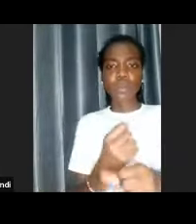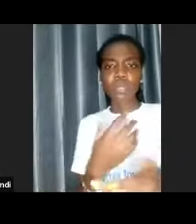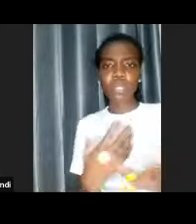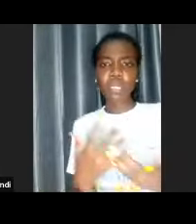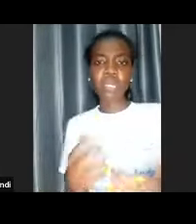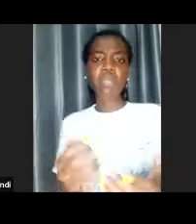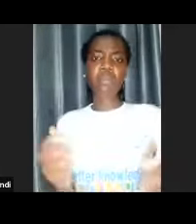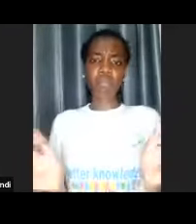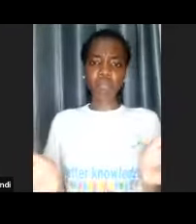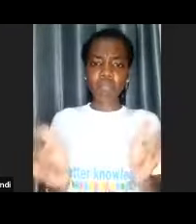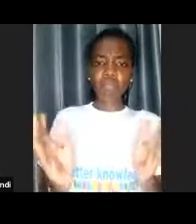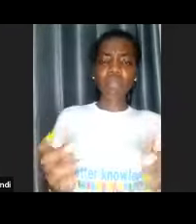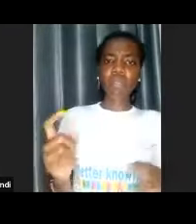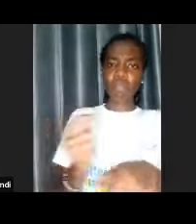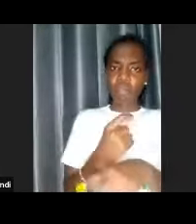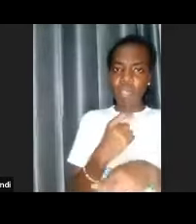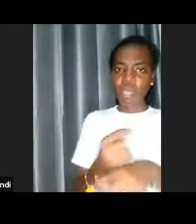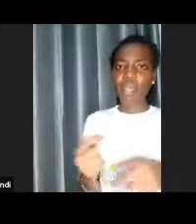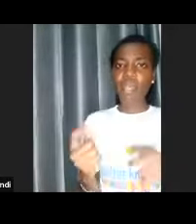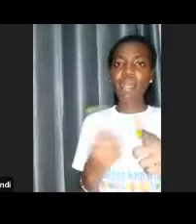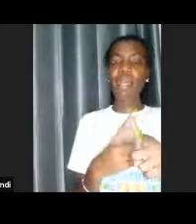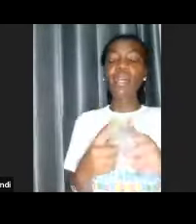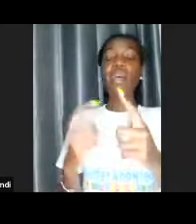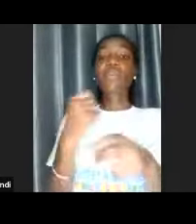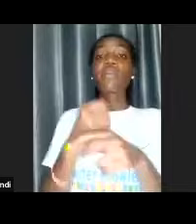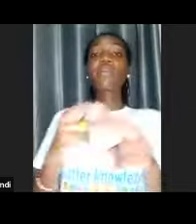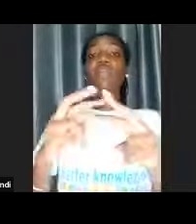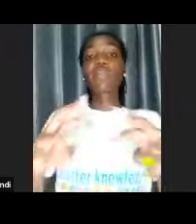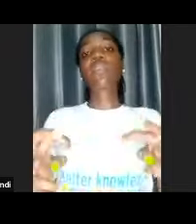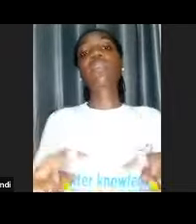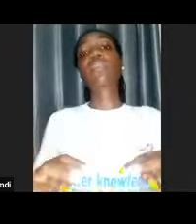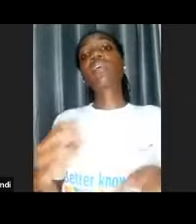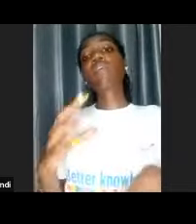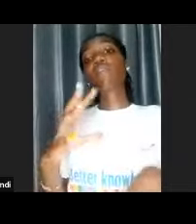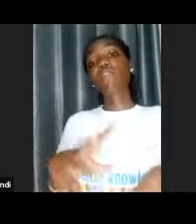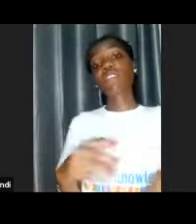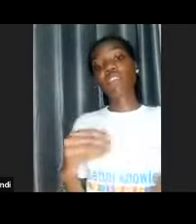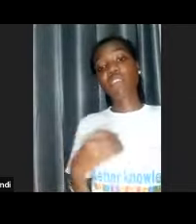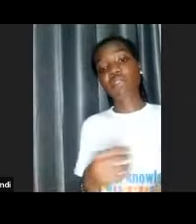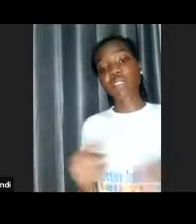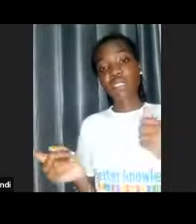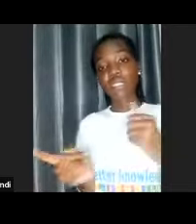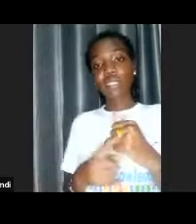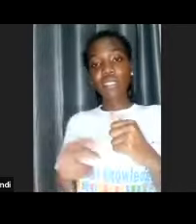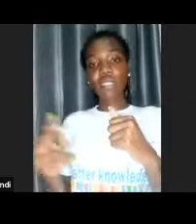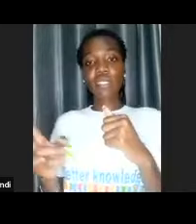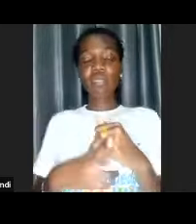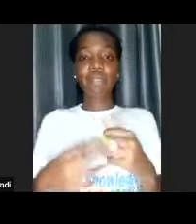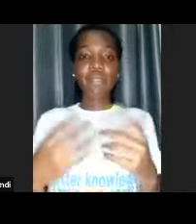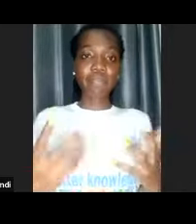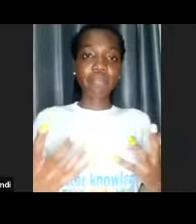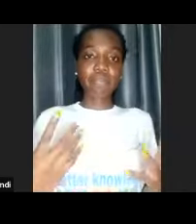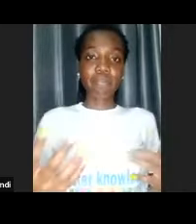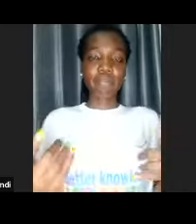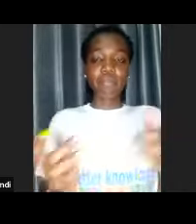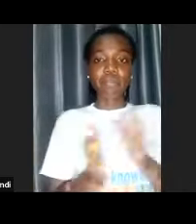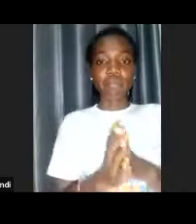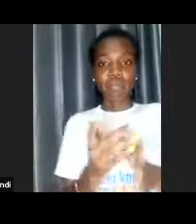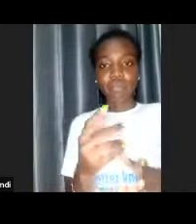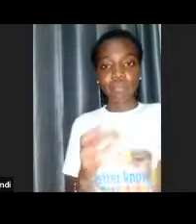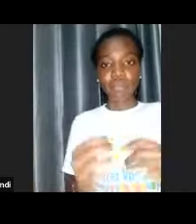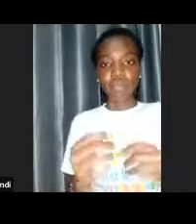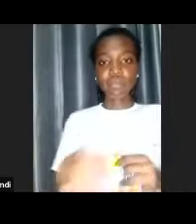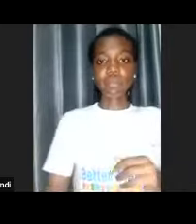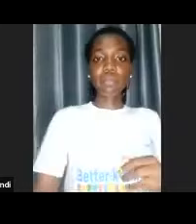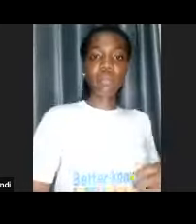train, I can consult, I can do research. I found I have 67 things. If you follow the things you are capable of doing, you get